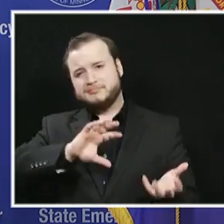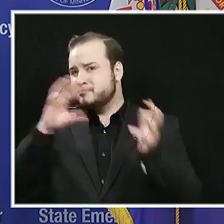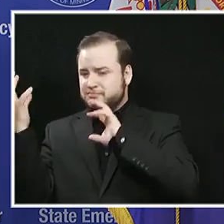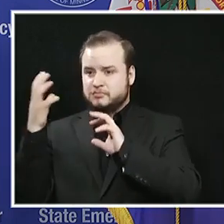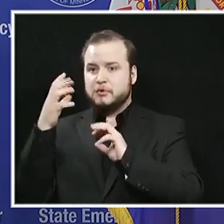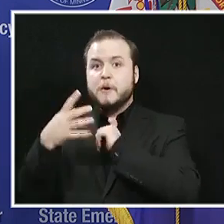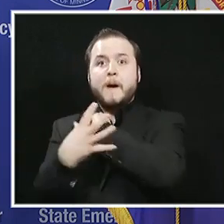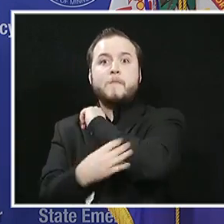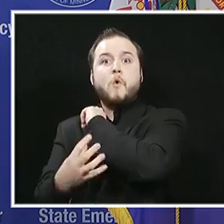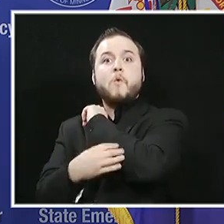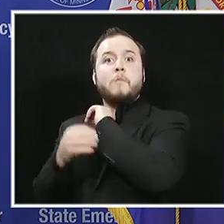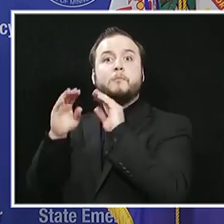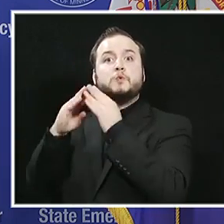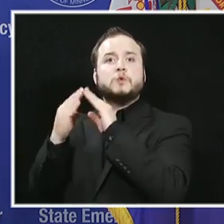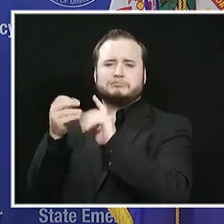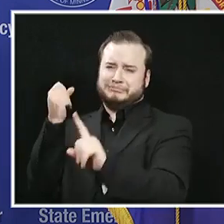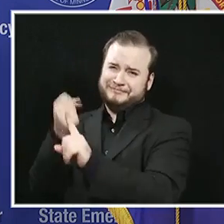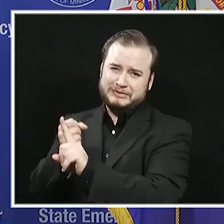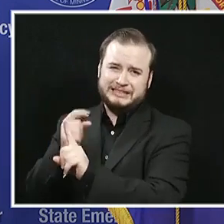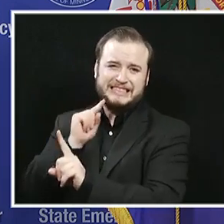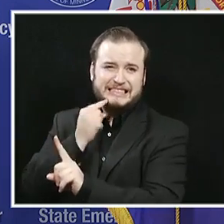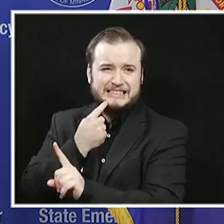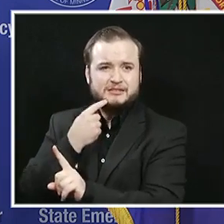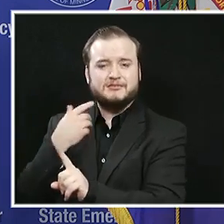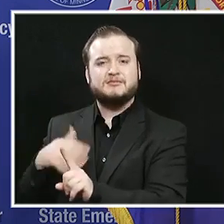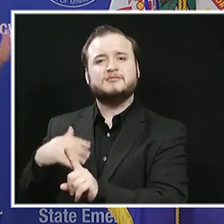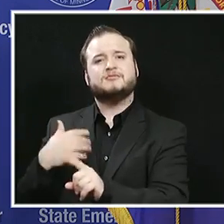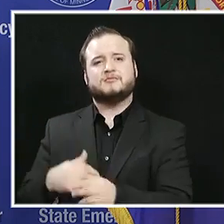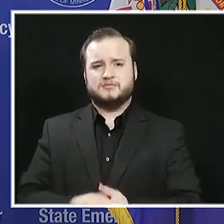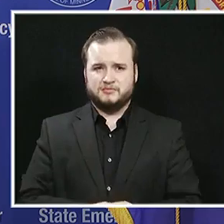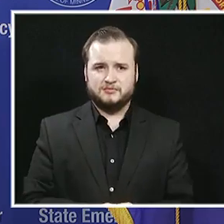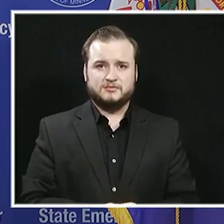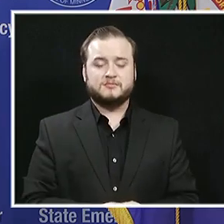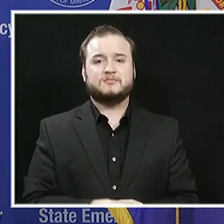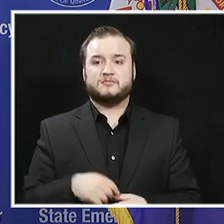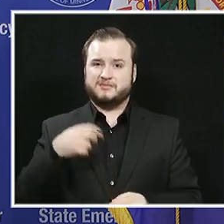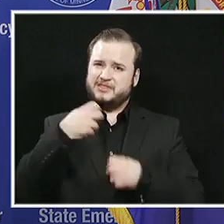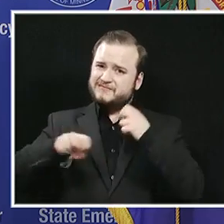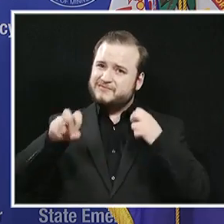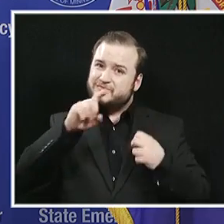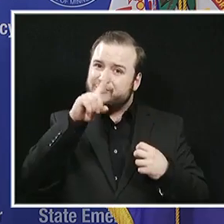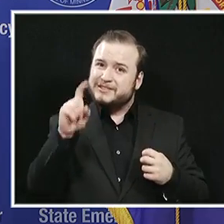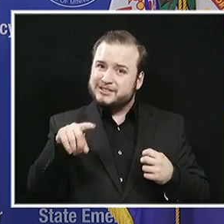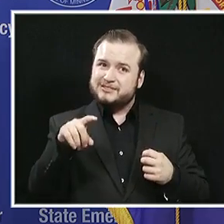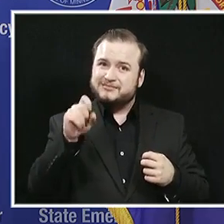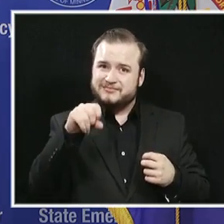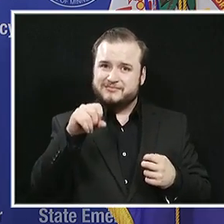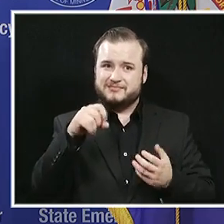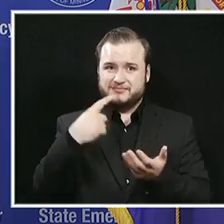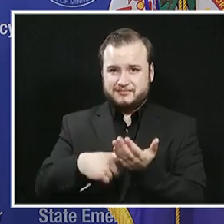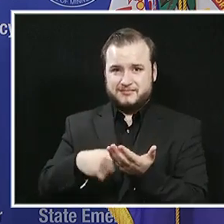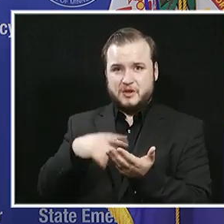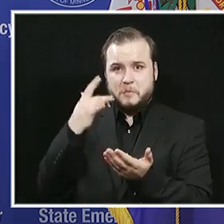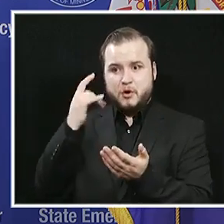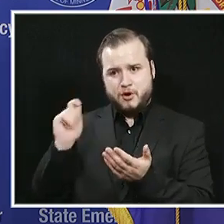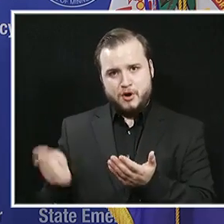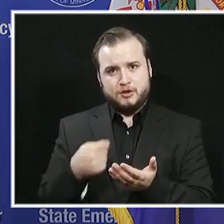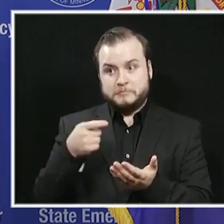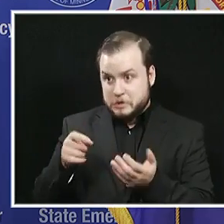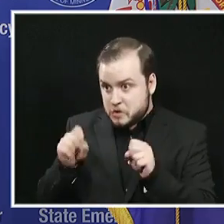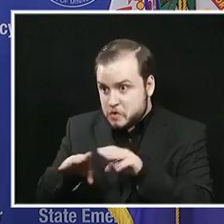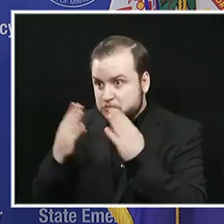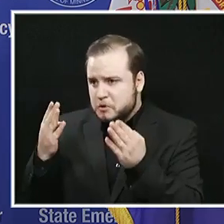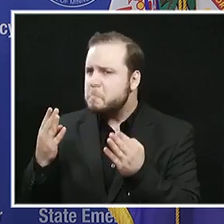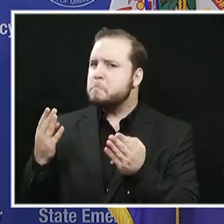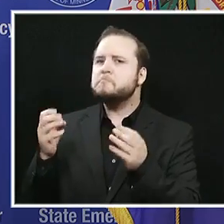this was a delicate question, and it was one that was debated very heatedly amongst our administration around that it was viewed, but it was our belief to follow